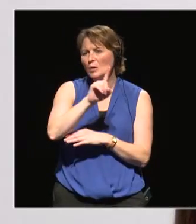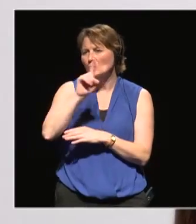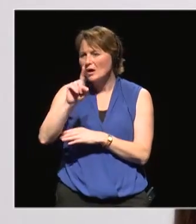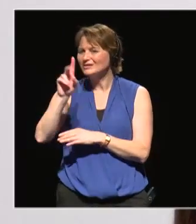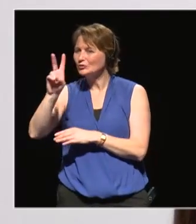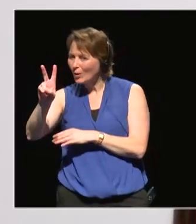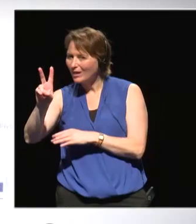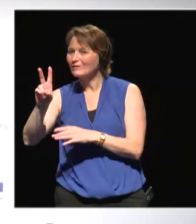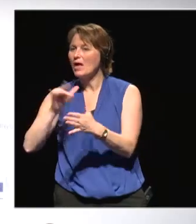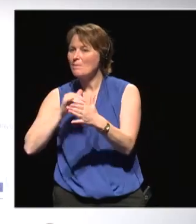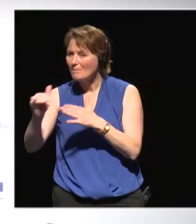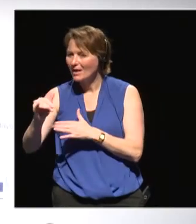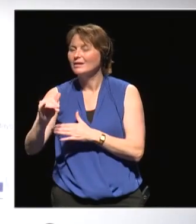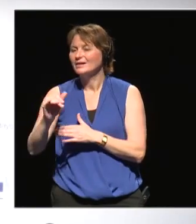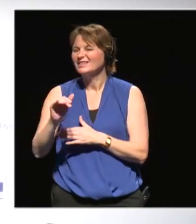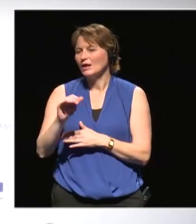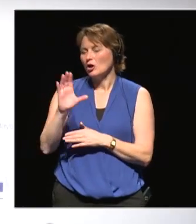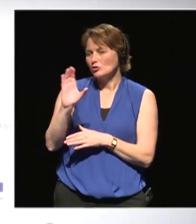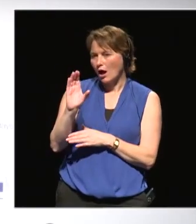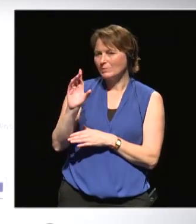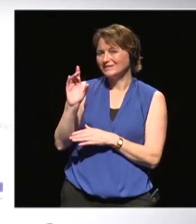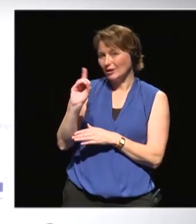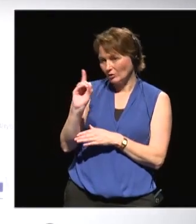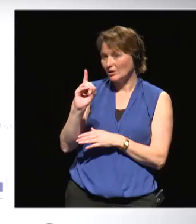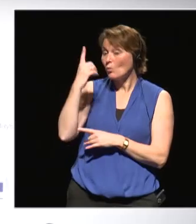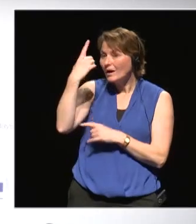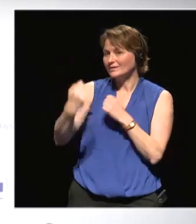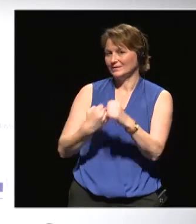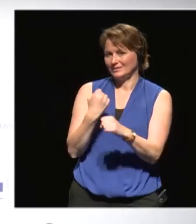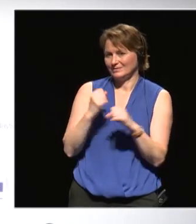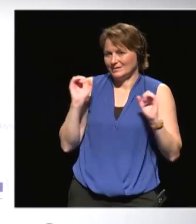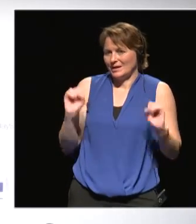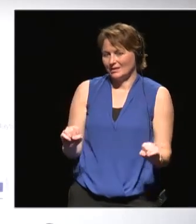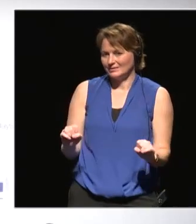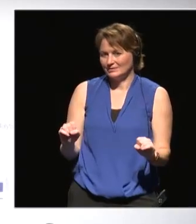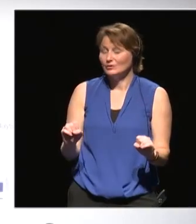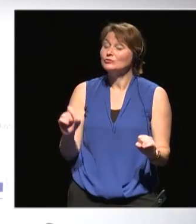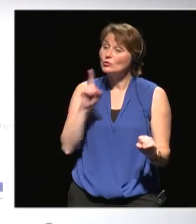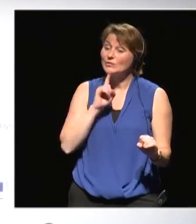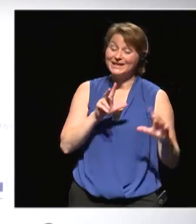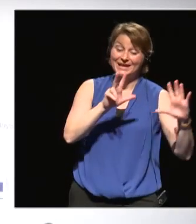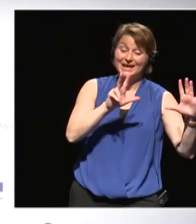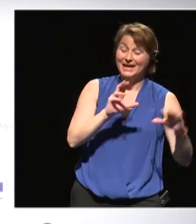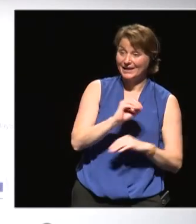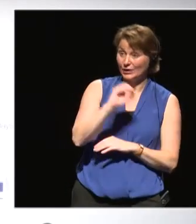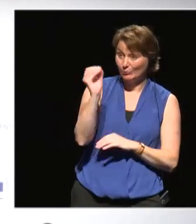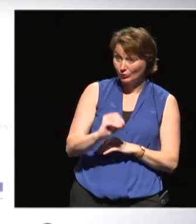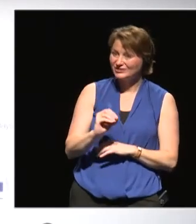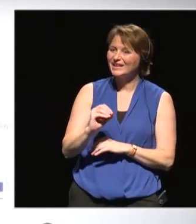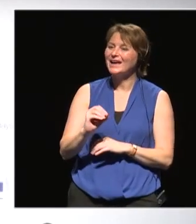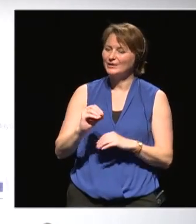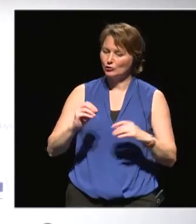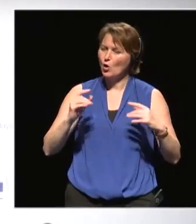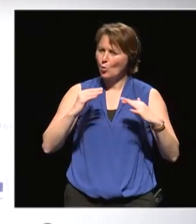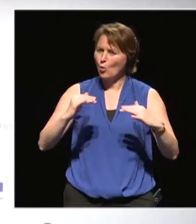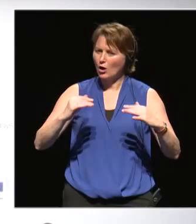million tons of carbon dioxide per year. That assumes that 80% of the hydropower we generate is exported to